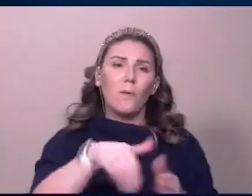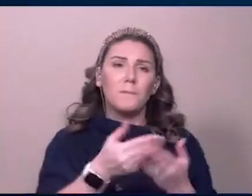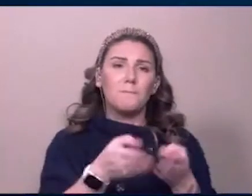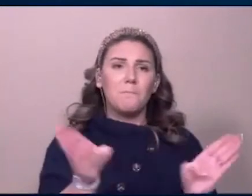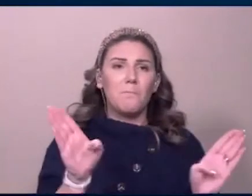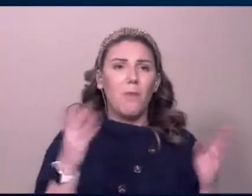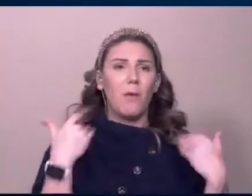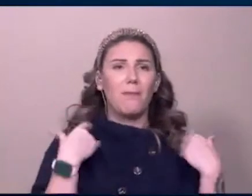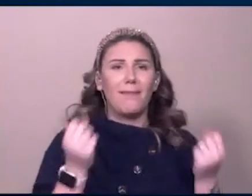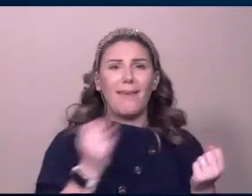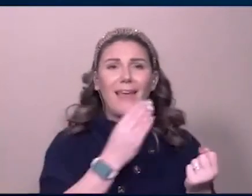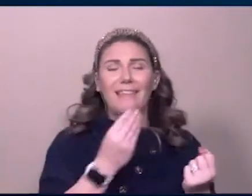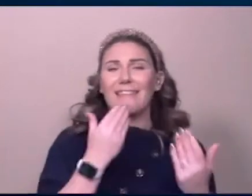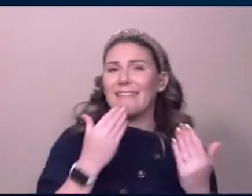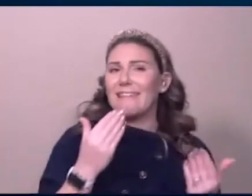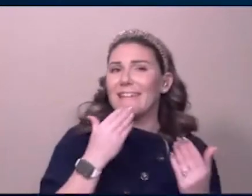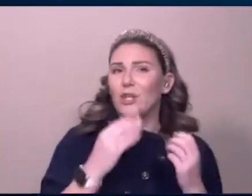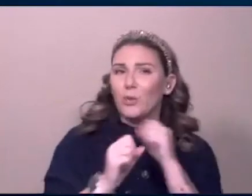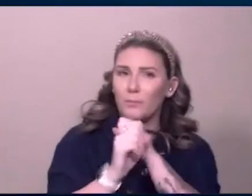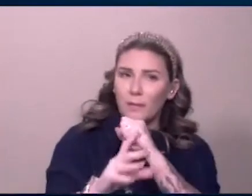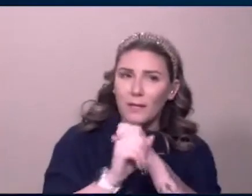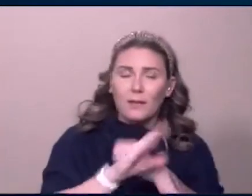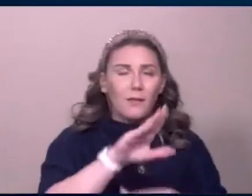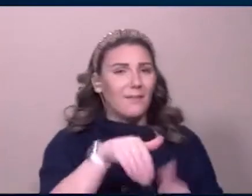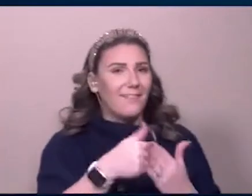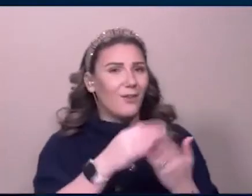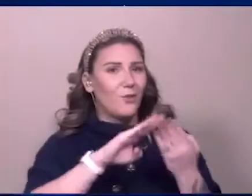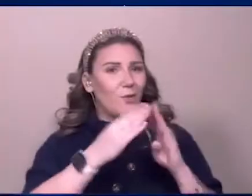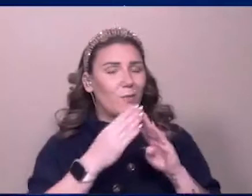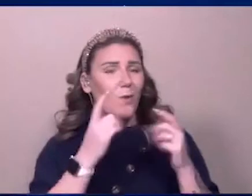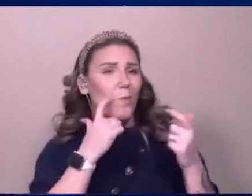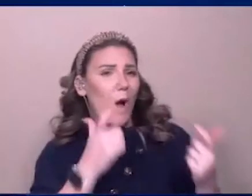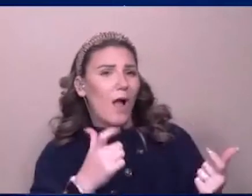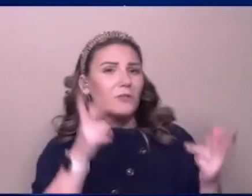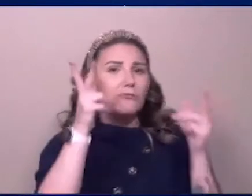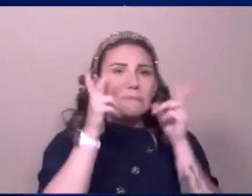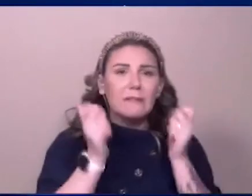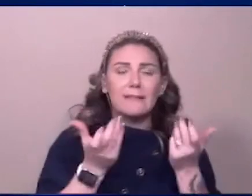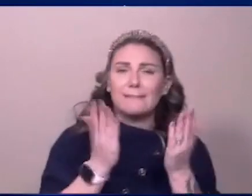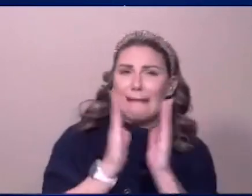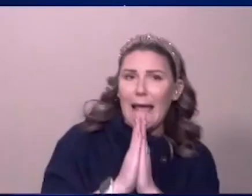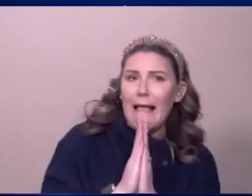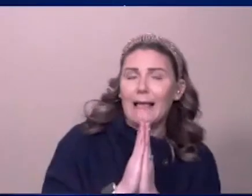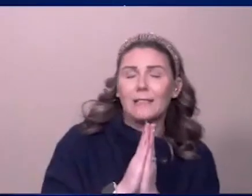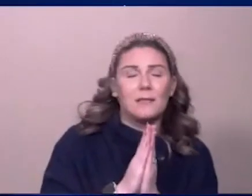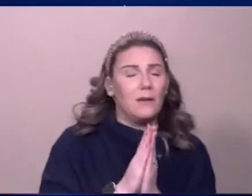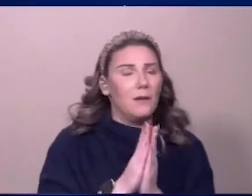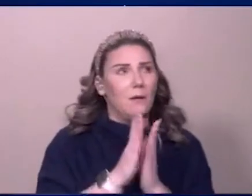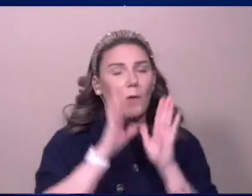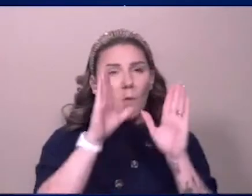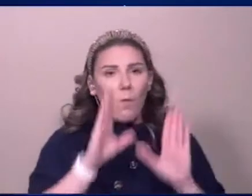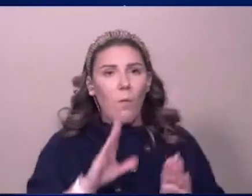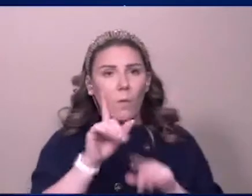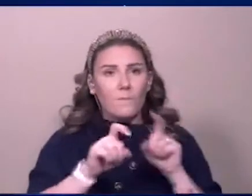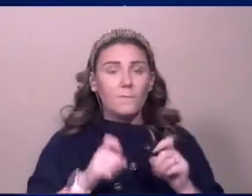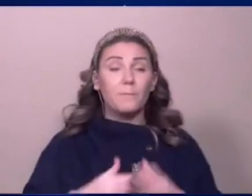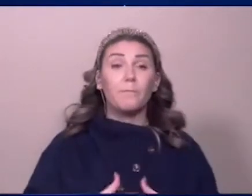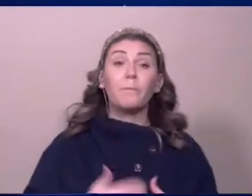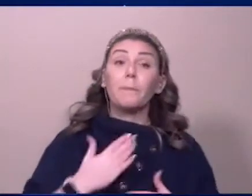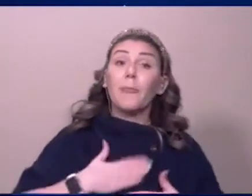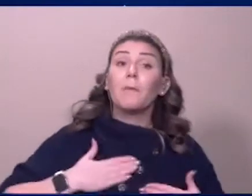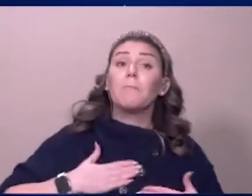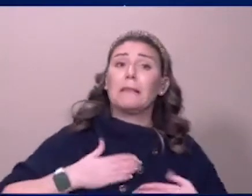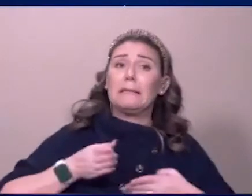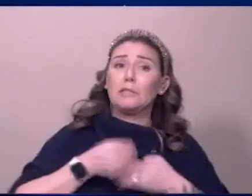this crisis communication, and thanks to the community for watching, listening, and asking such thoughtful questions. Please share